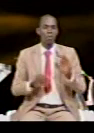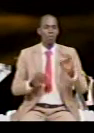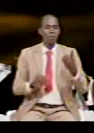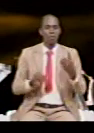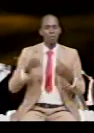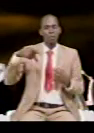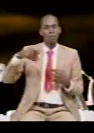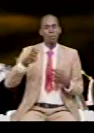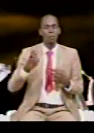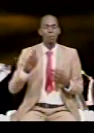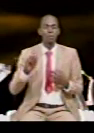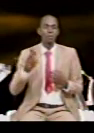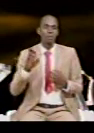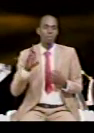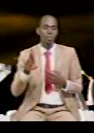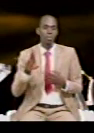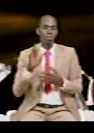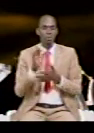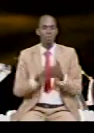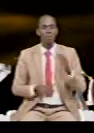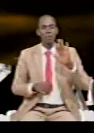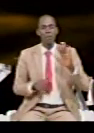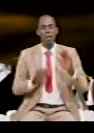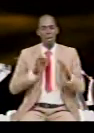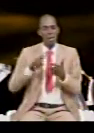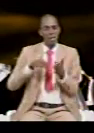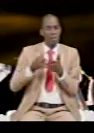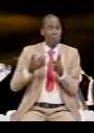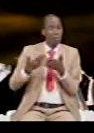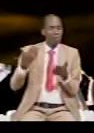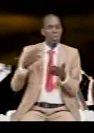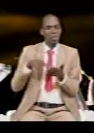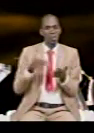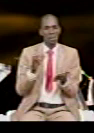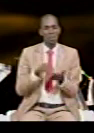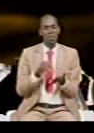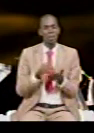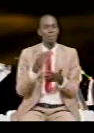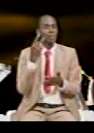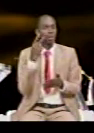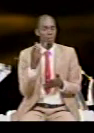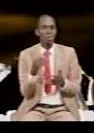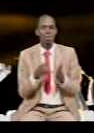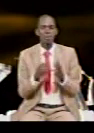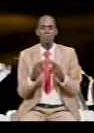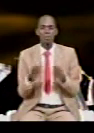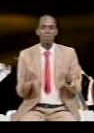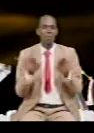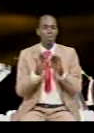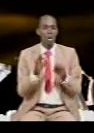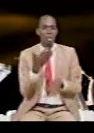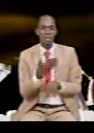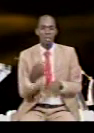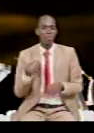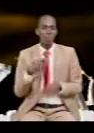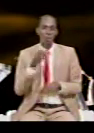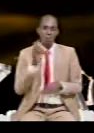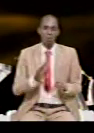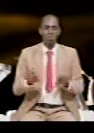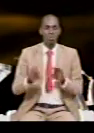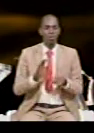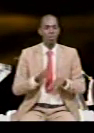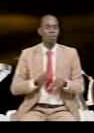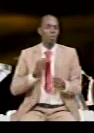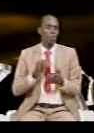1 Peter chapter 5, I'd read it before, I read it again. It's very important for us, things we must do on our own part.